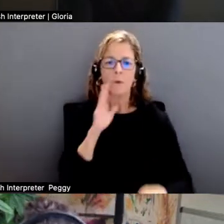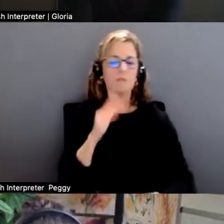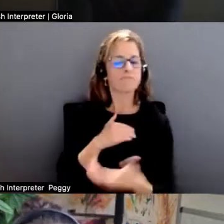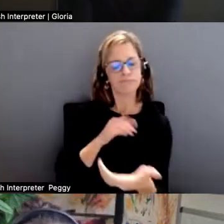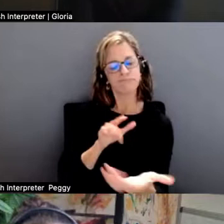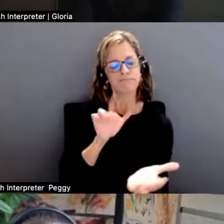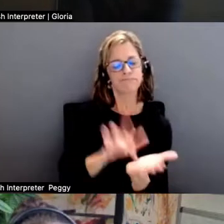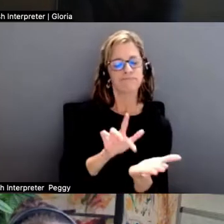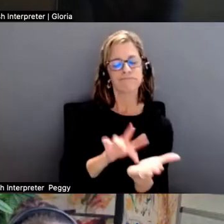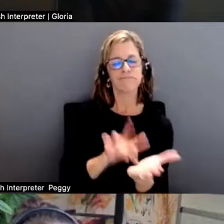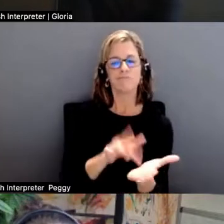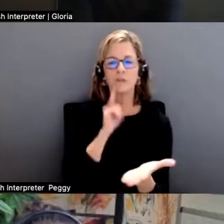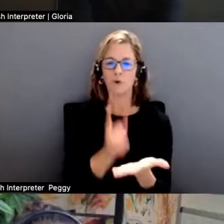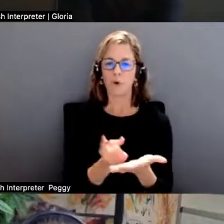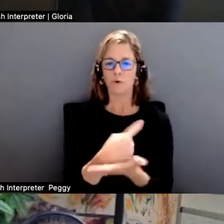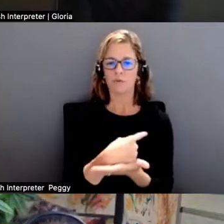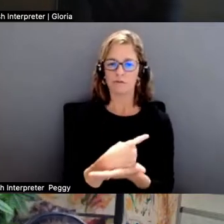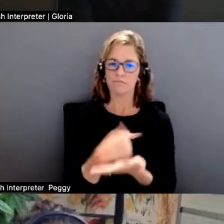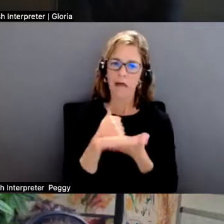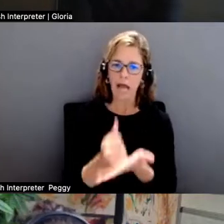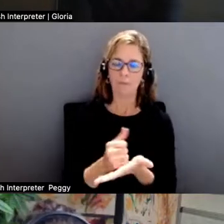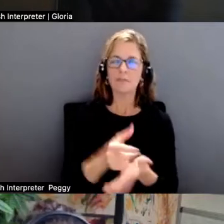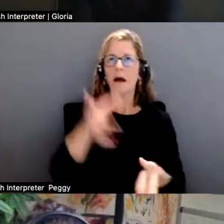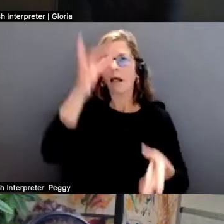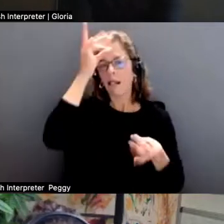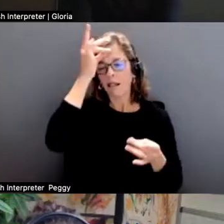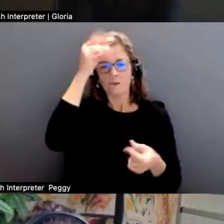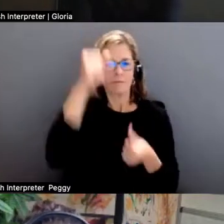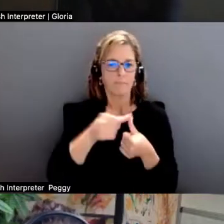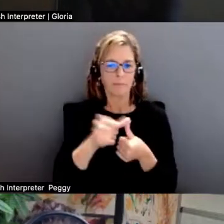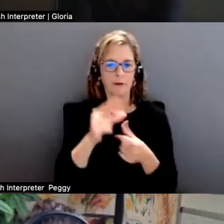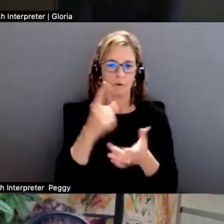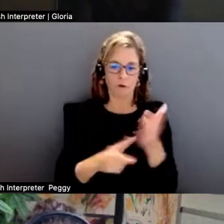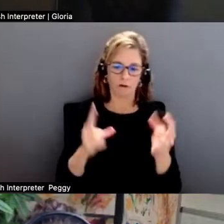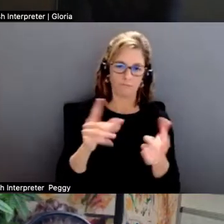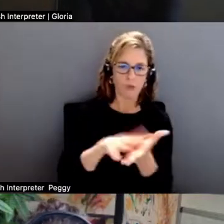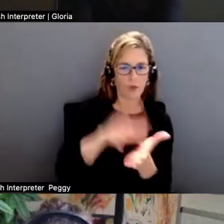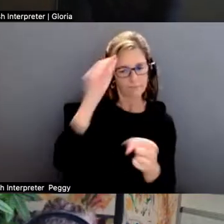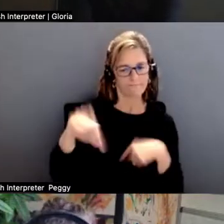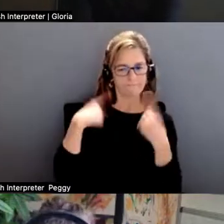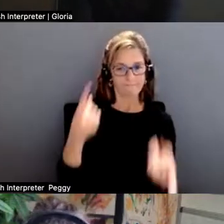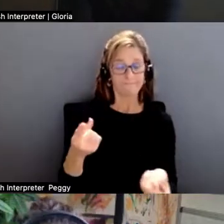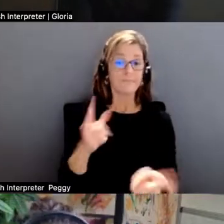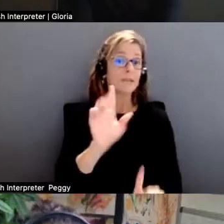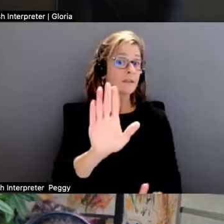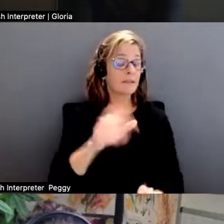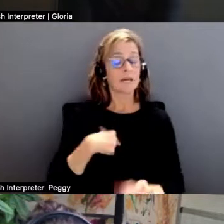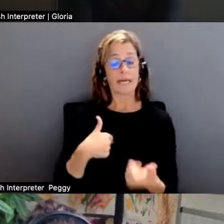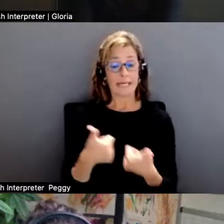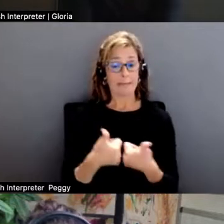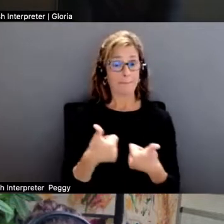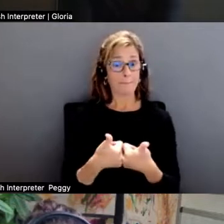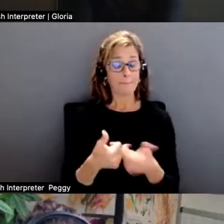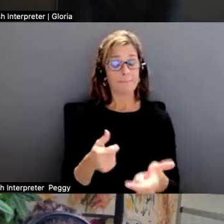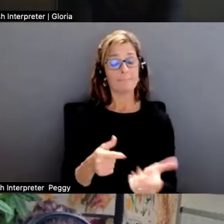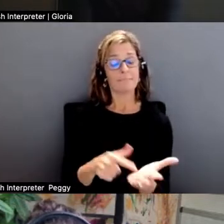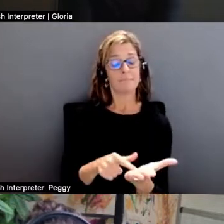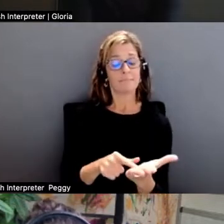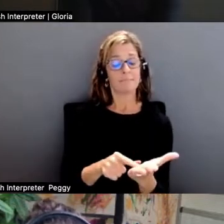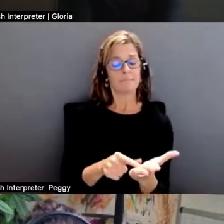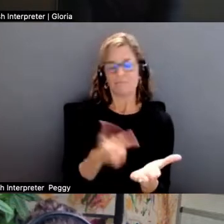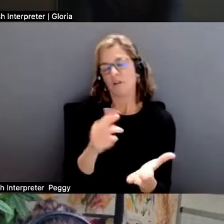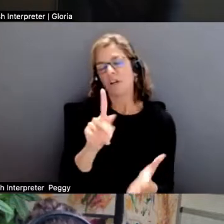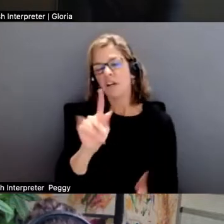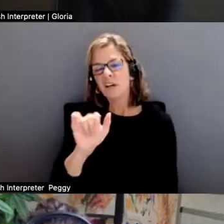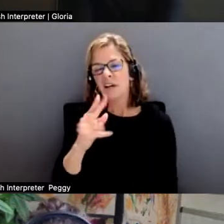And the last piece is that it does provide some immediate feedback. So if they are doing a Kahoot or another kind of game,